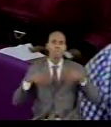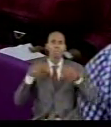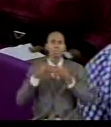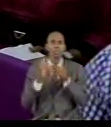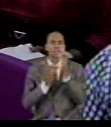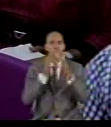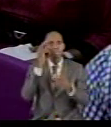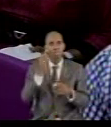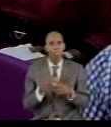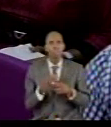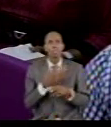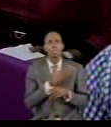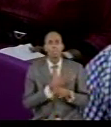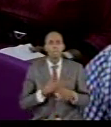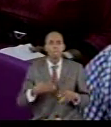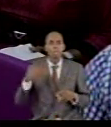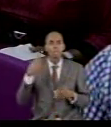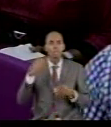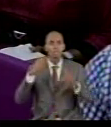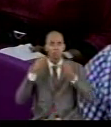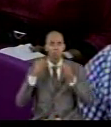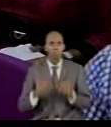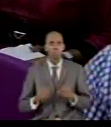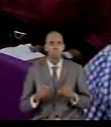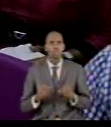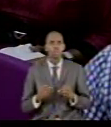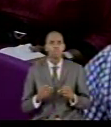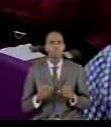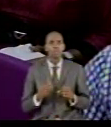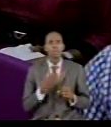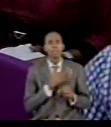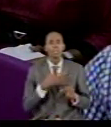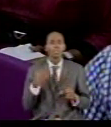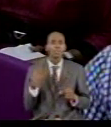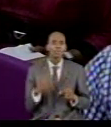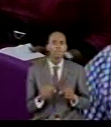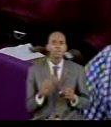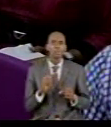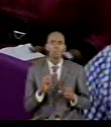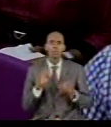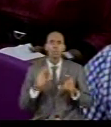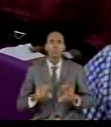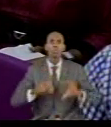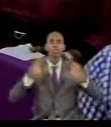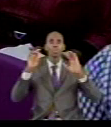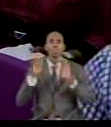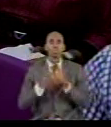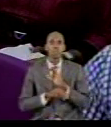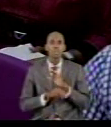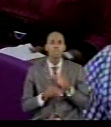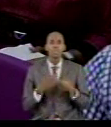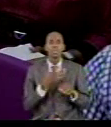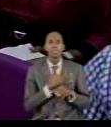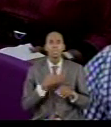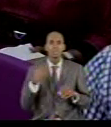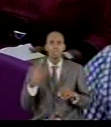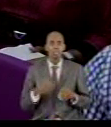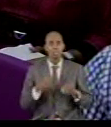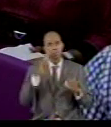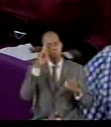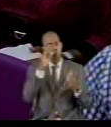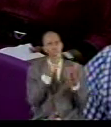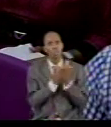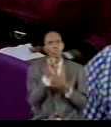name. And the strength and the earnestness and the commitment and the conviction and